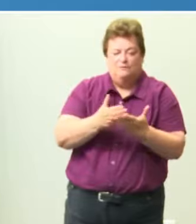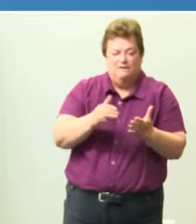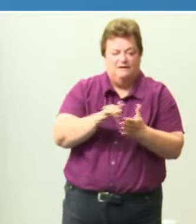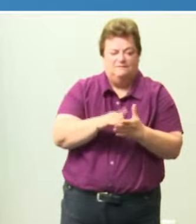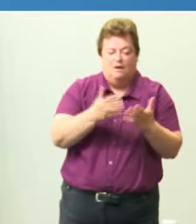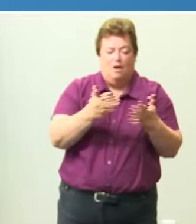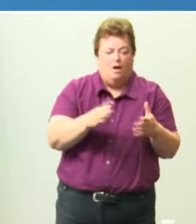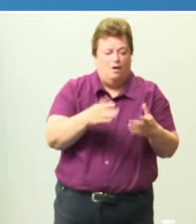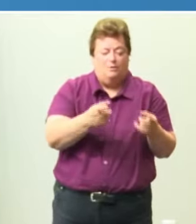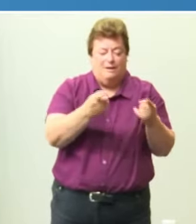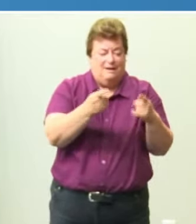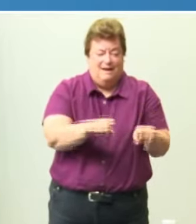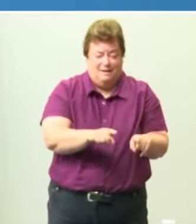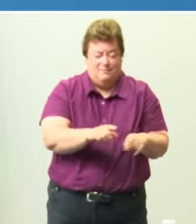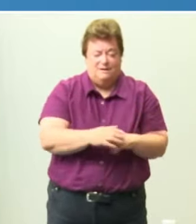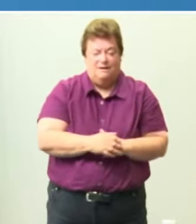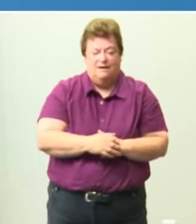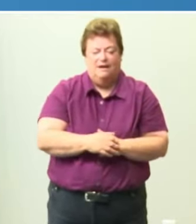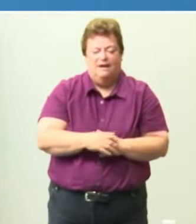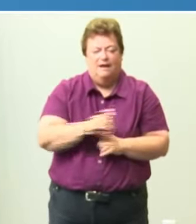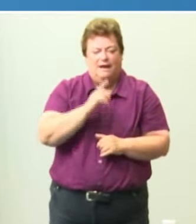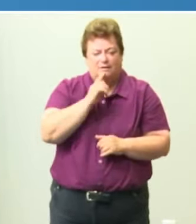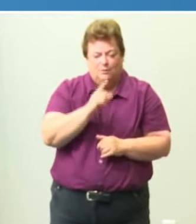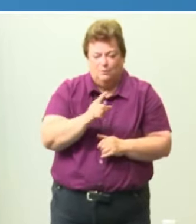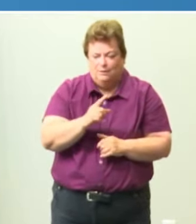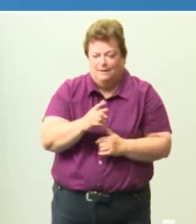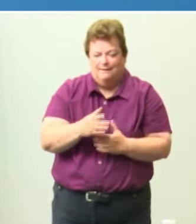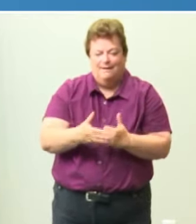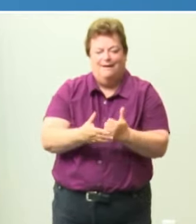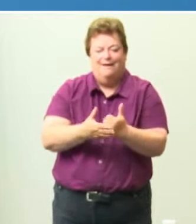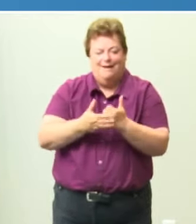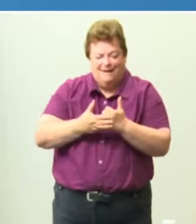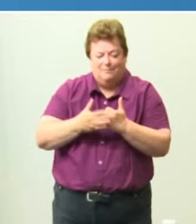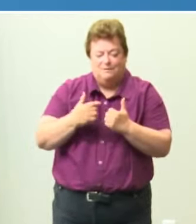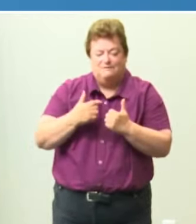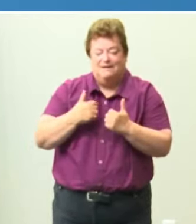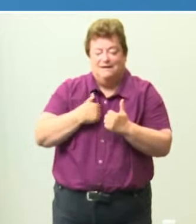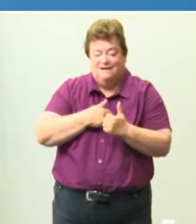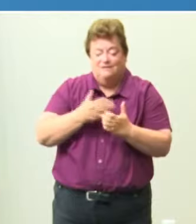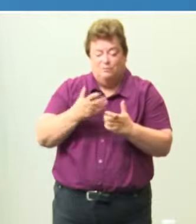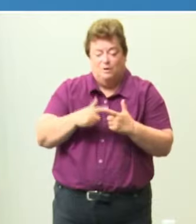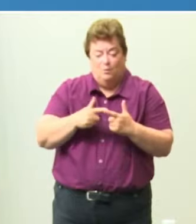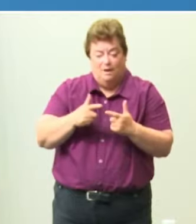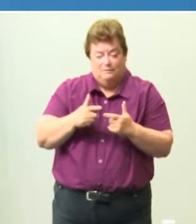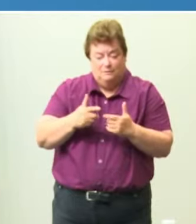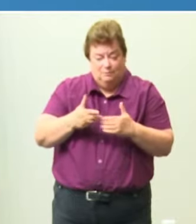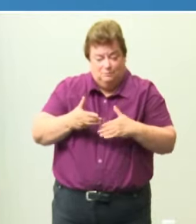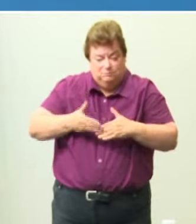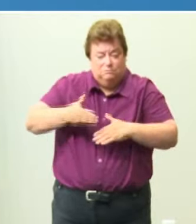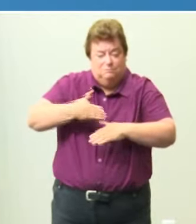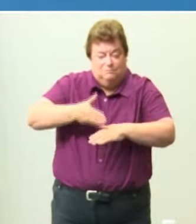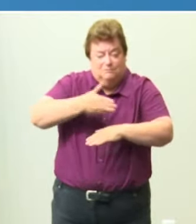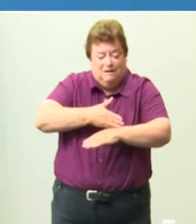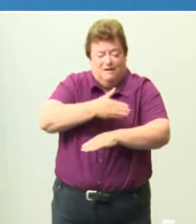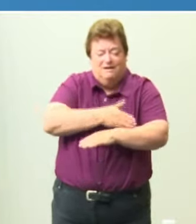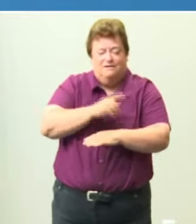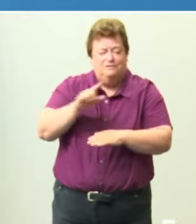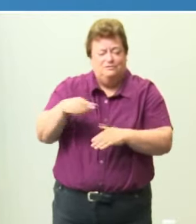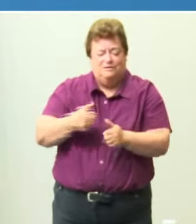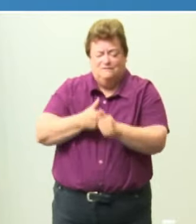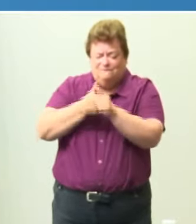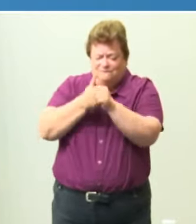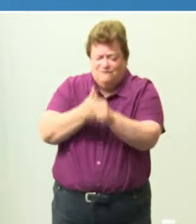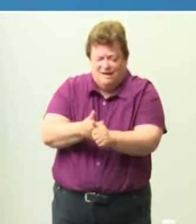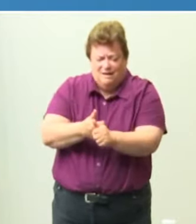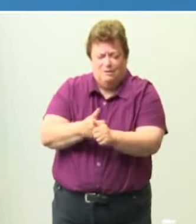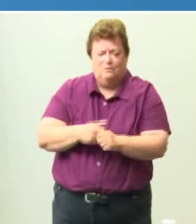happening. And it's really behooves us, if we want to move forward, to follow some of these simple measures to keep